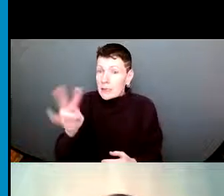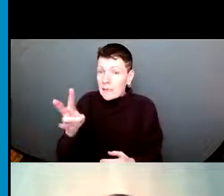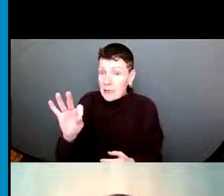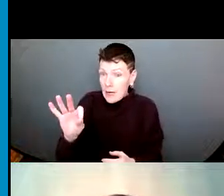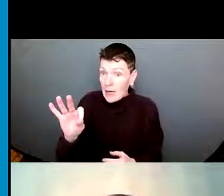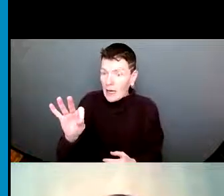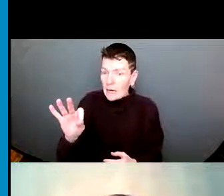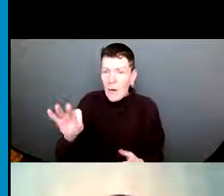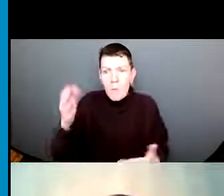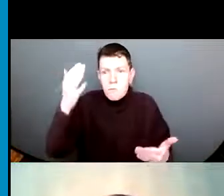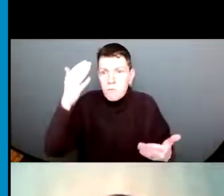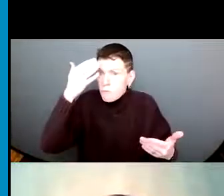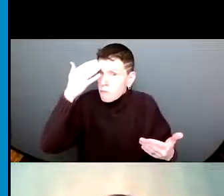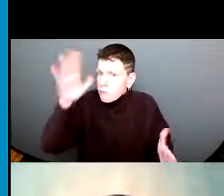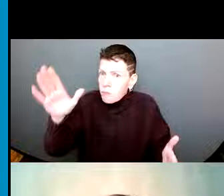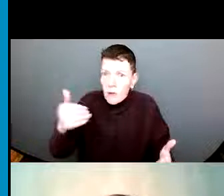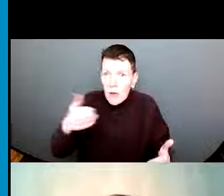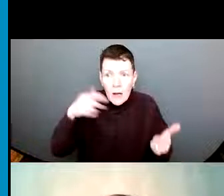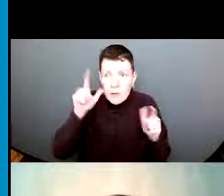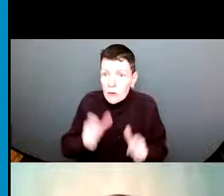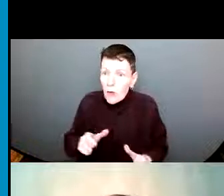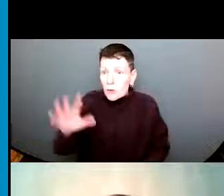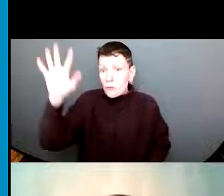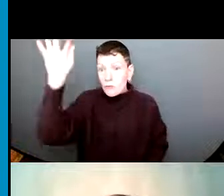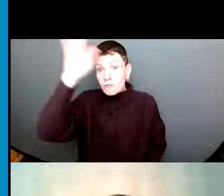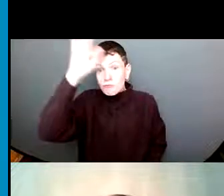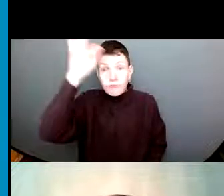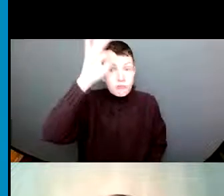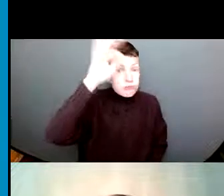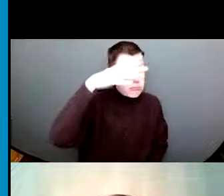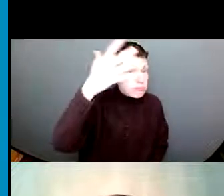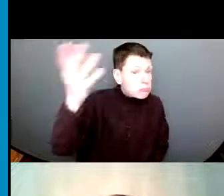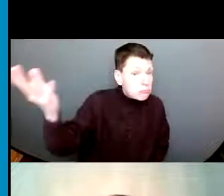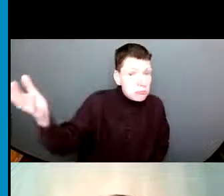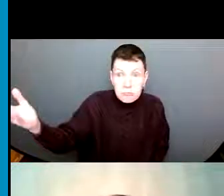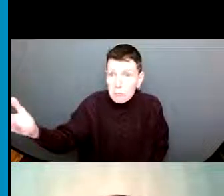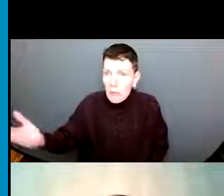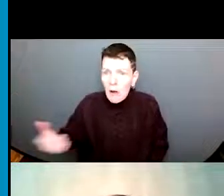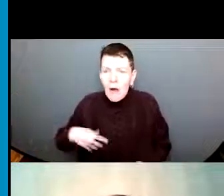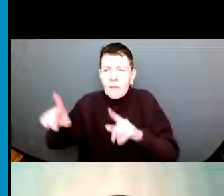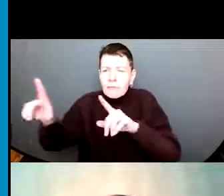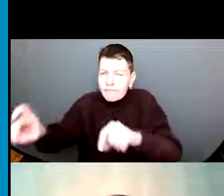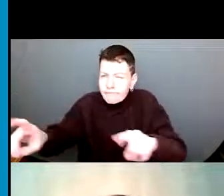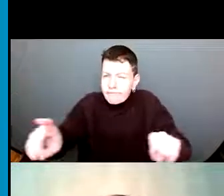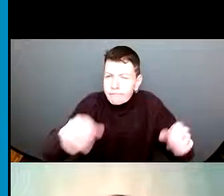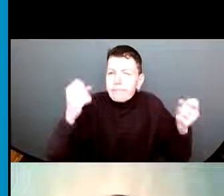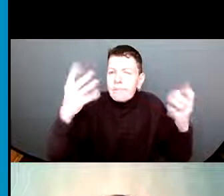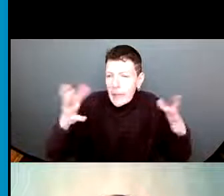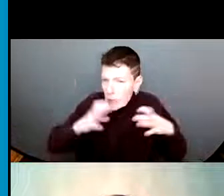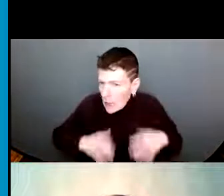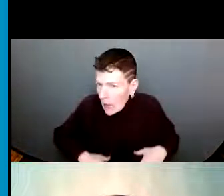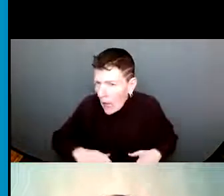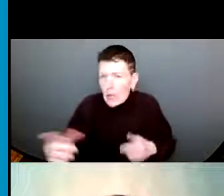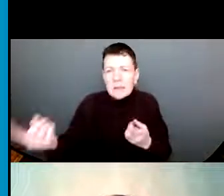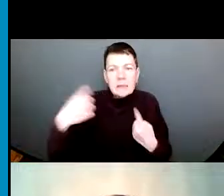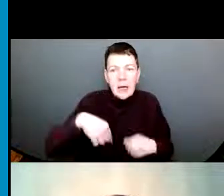are unaware that they even have hearing loss. I've tested many clients and patients that's come in saying,